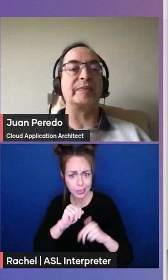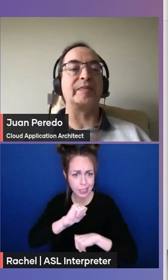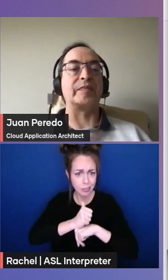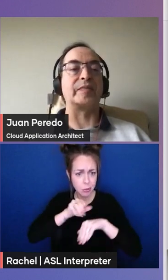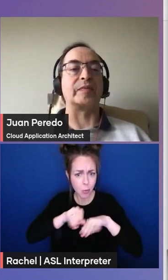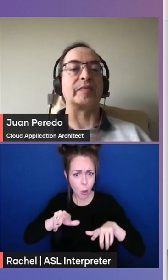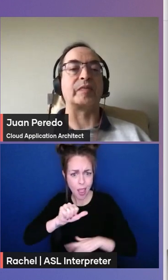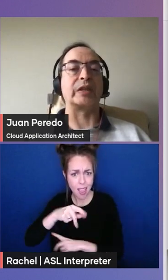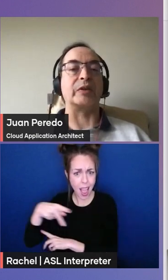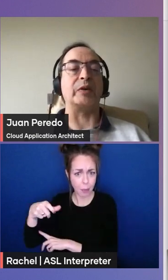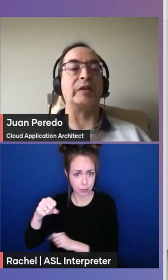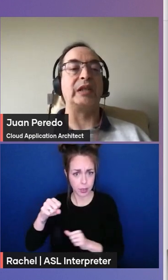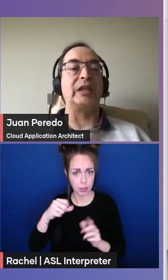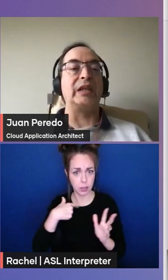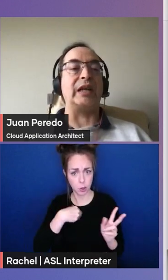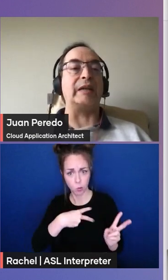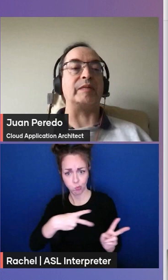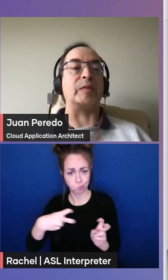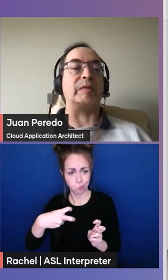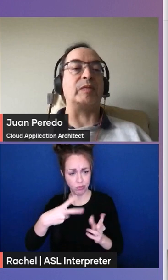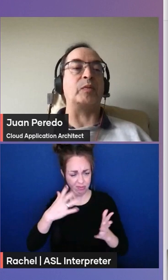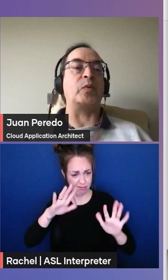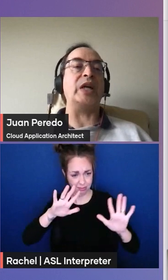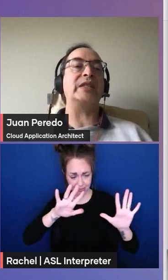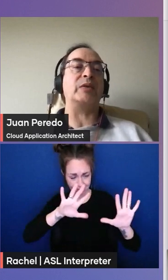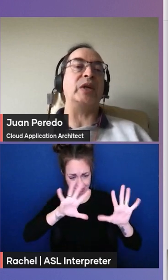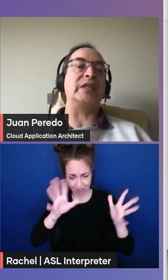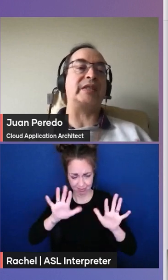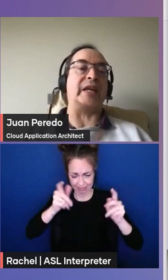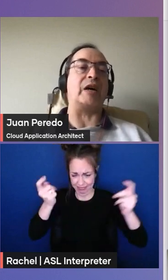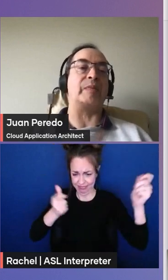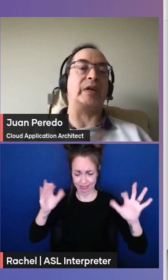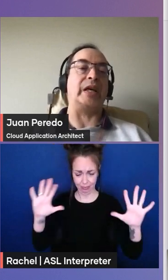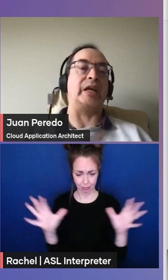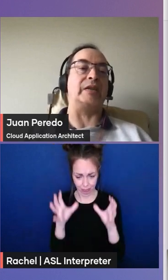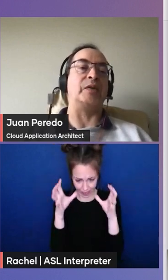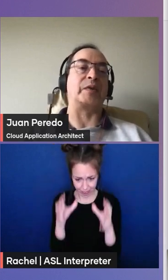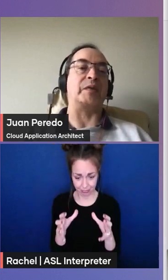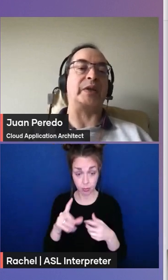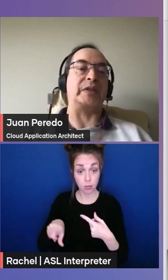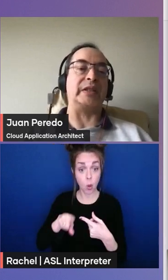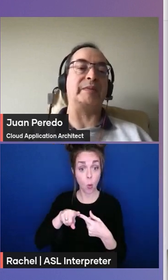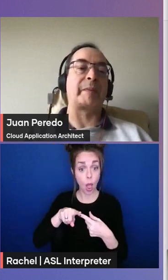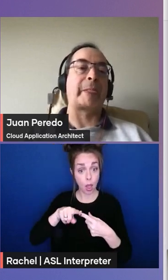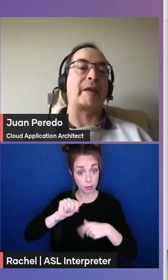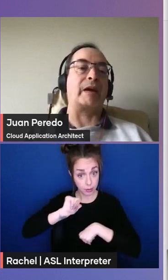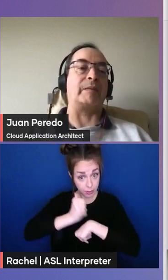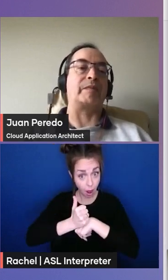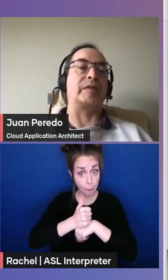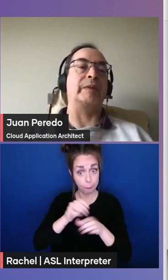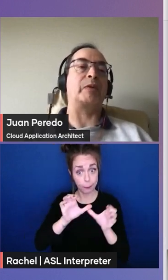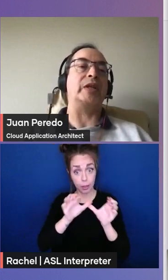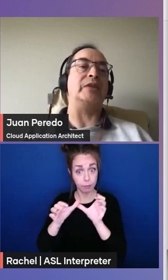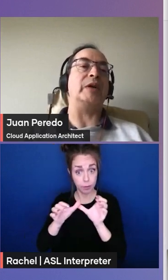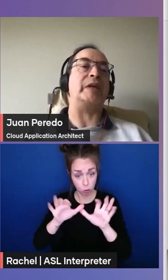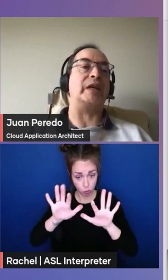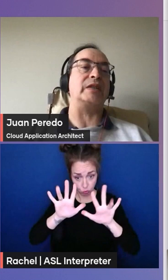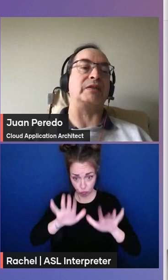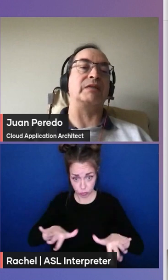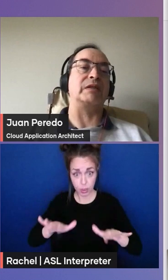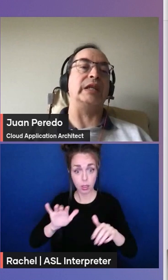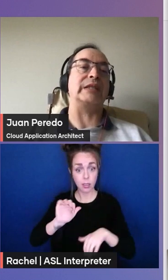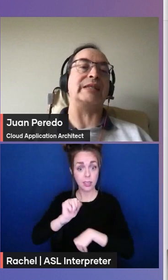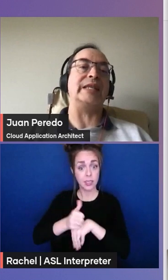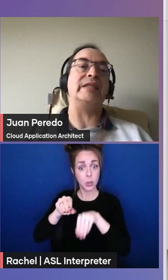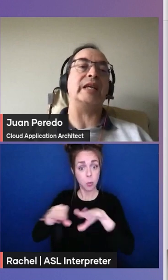applications. So uh, once it's set up and you've configured it, deploying a new